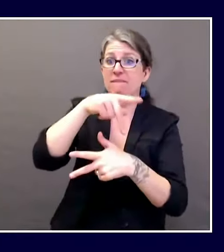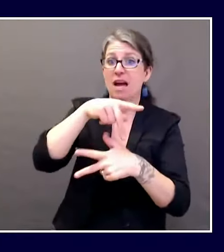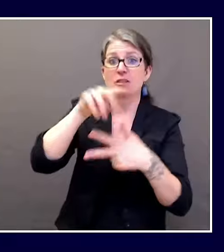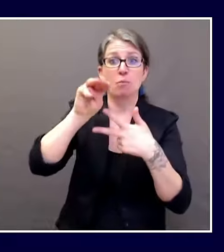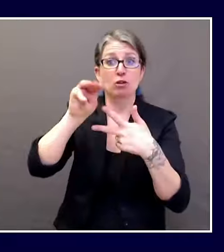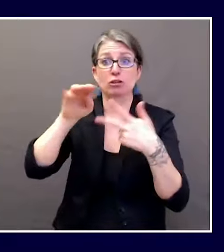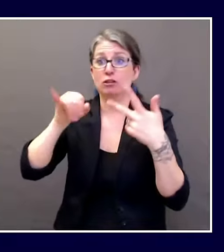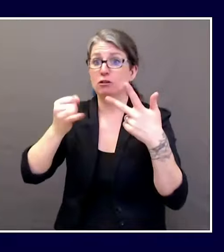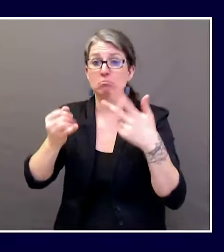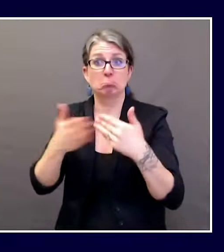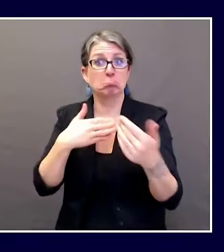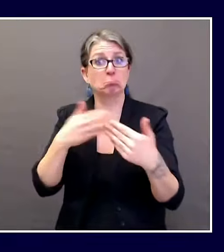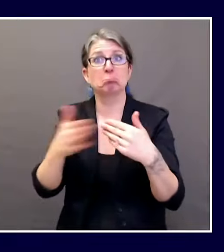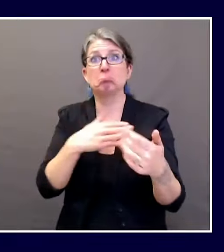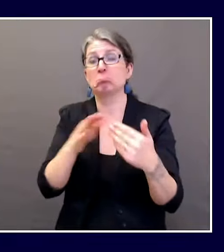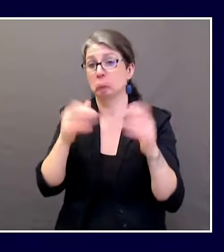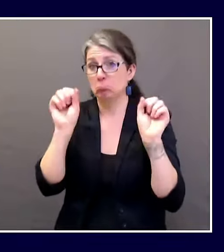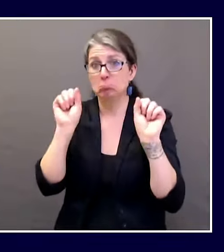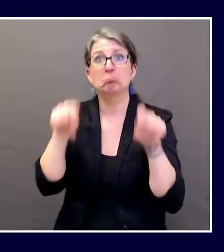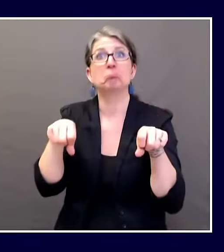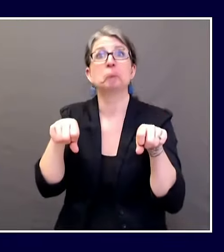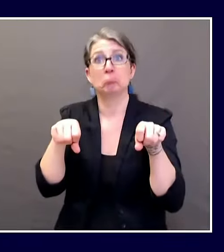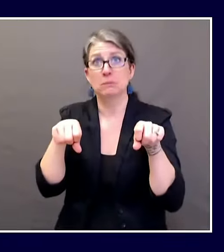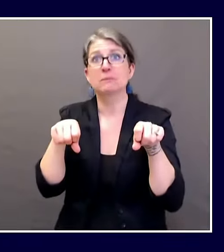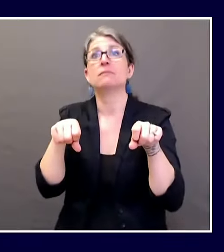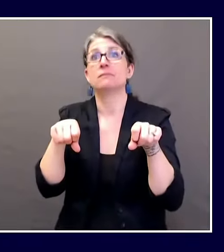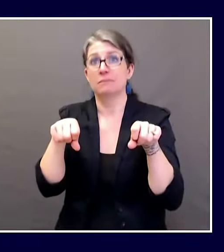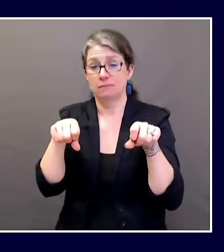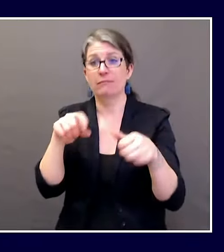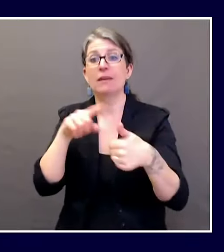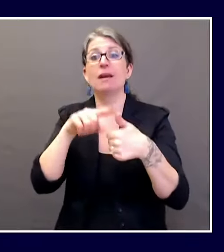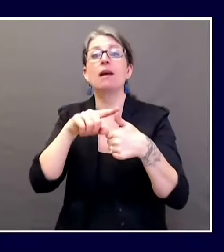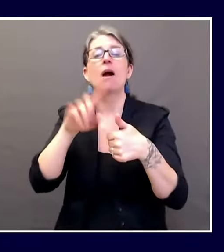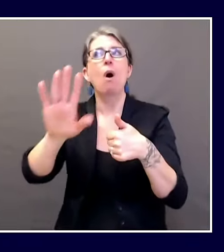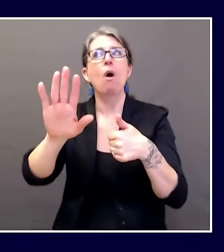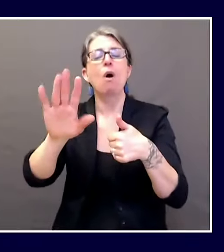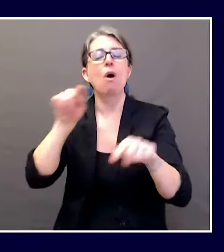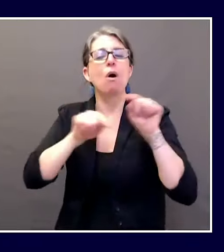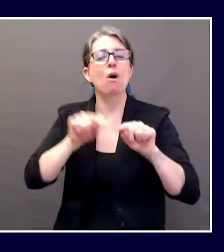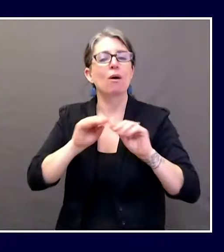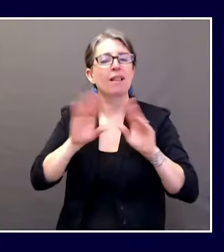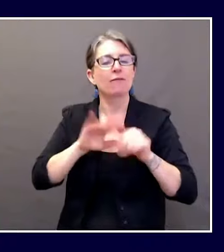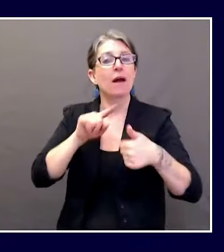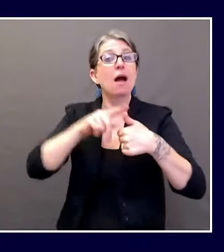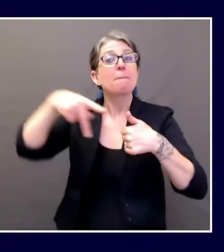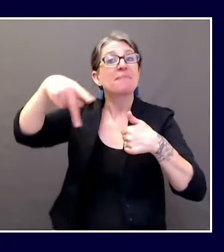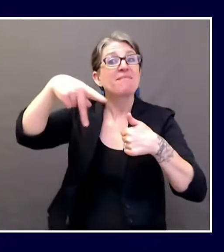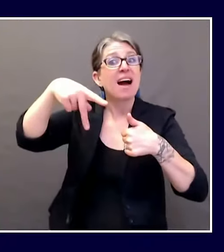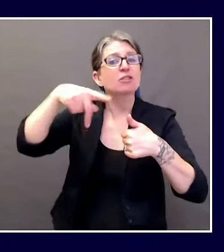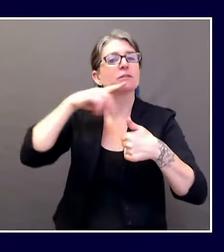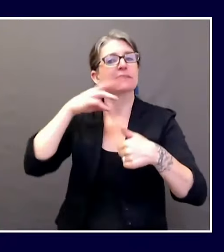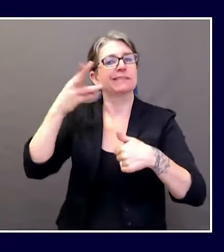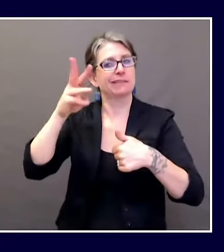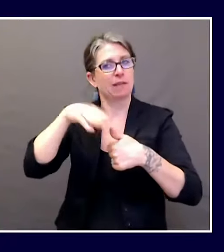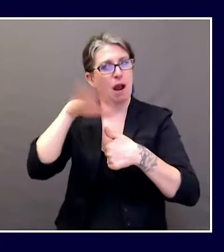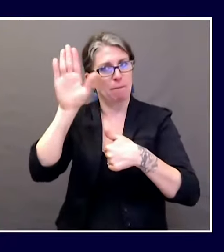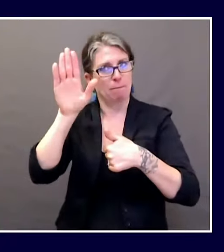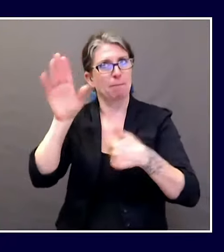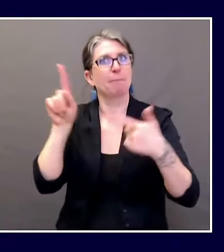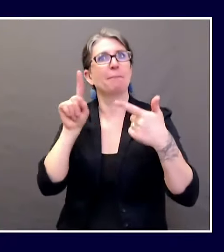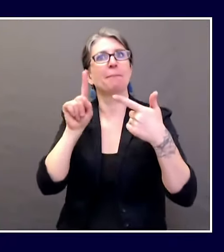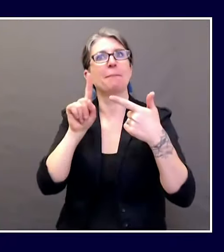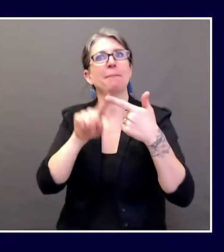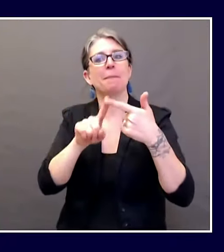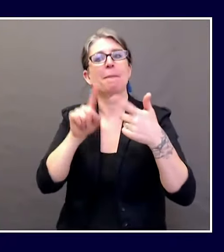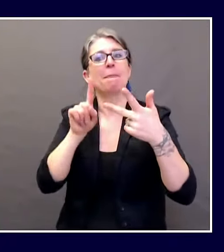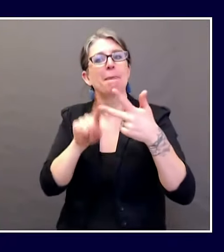J&J. So I think that sort of gives us a sense of what we would be thinking about in terms of the run-up or preparation for